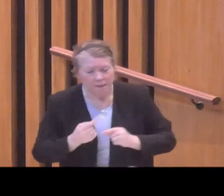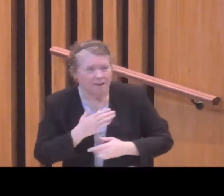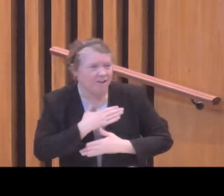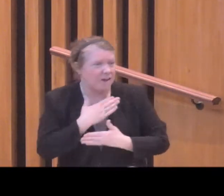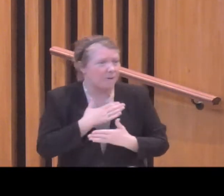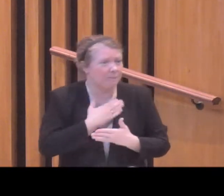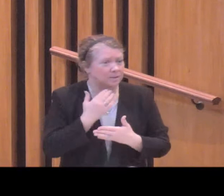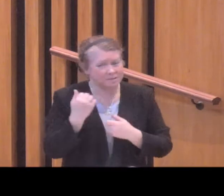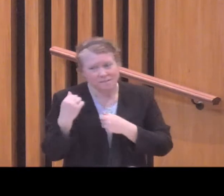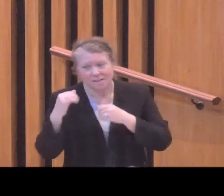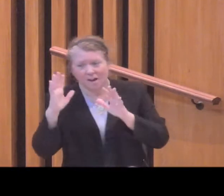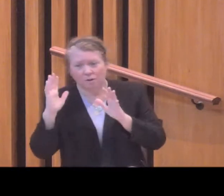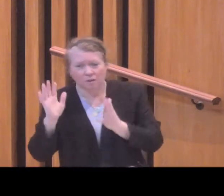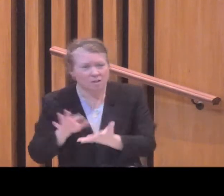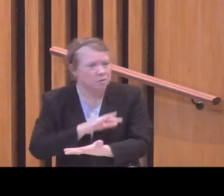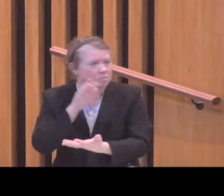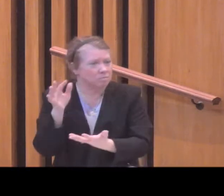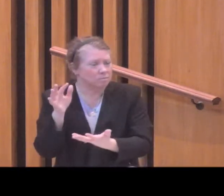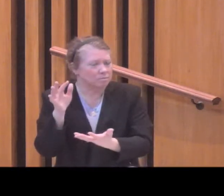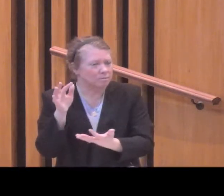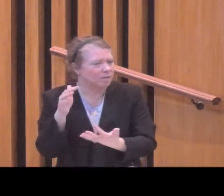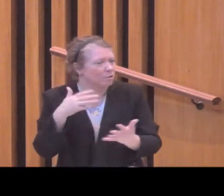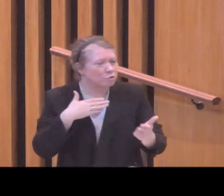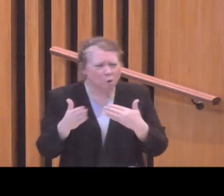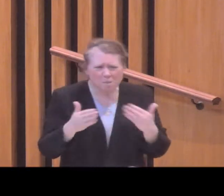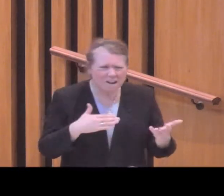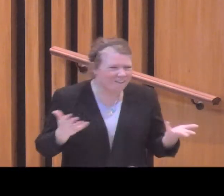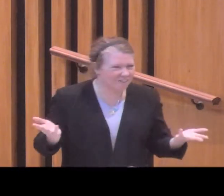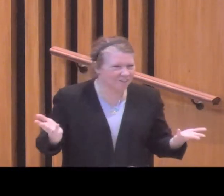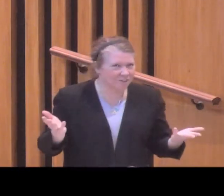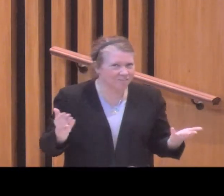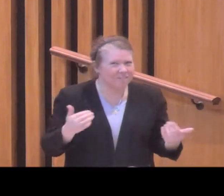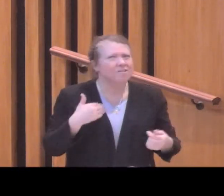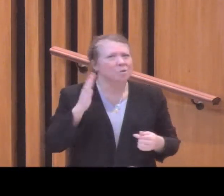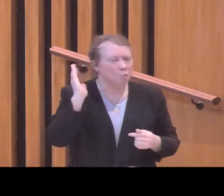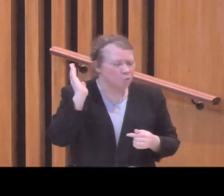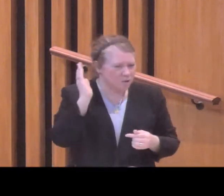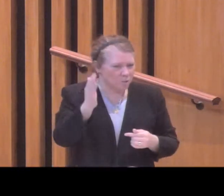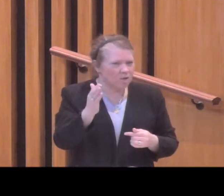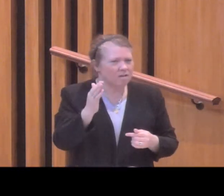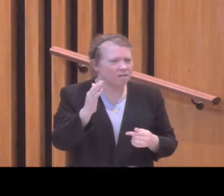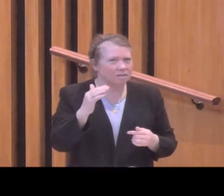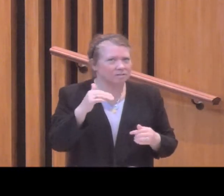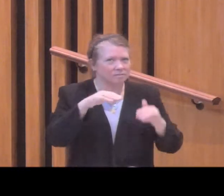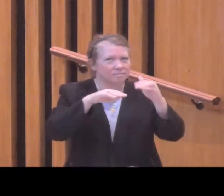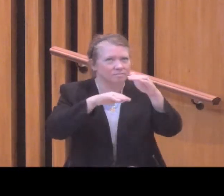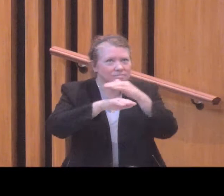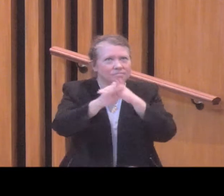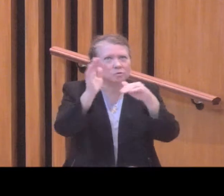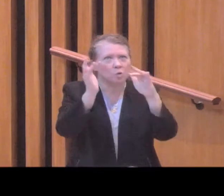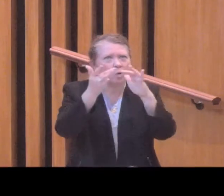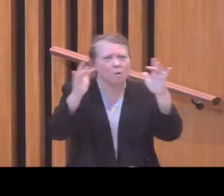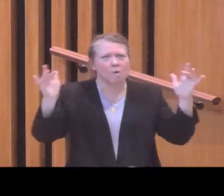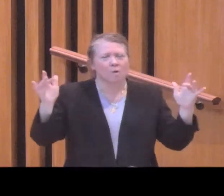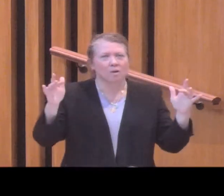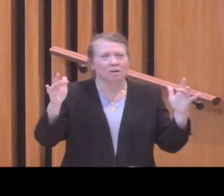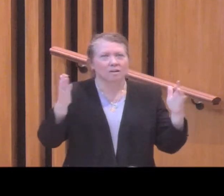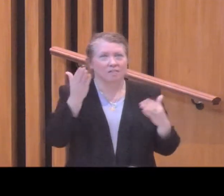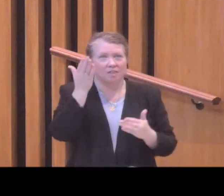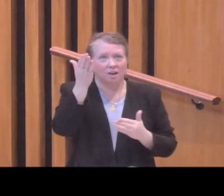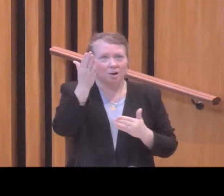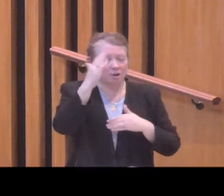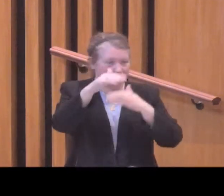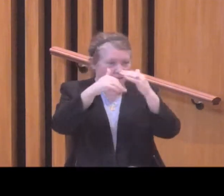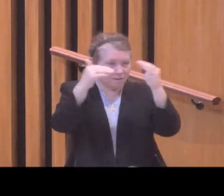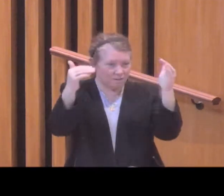there is a crown of glory that awaits us that Jesus our Savior will be there to share with us in the kingdom of